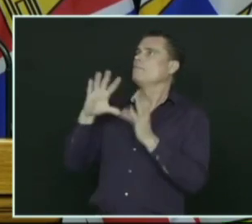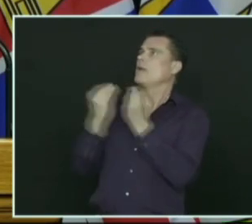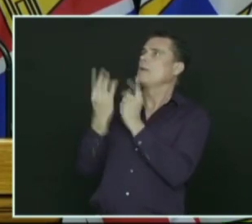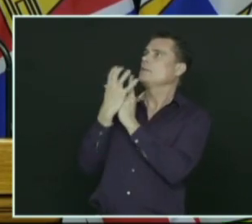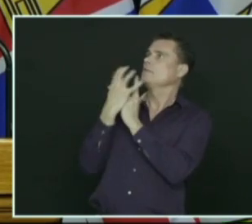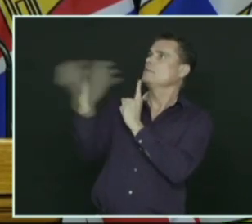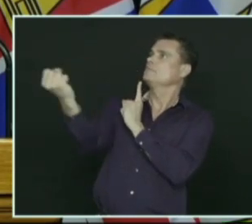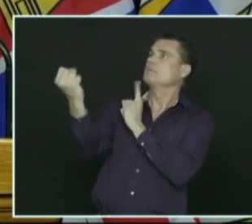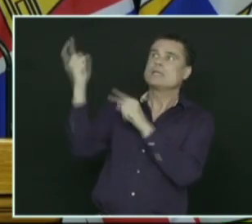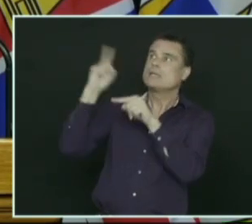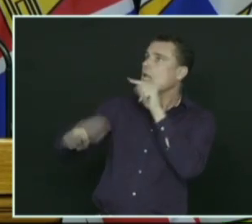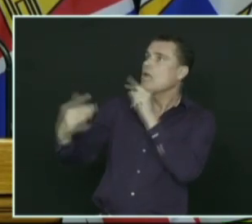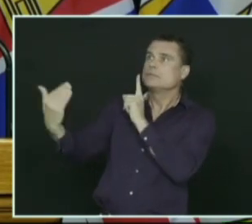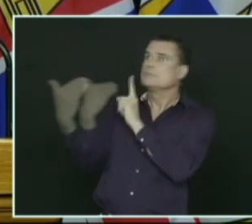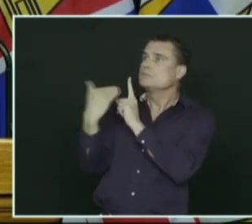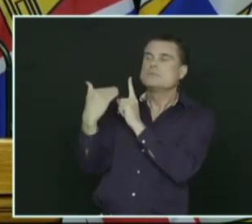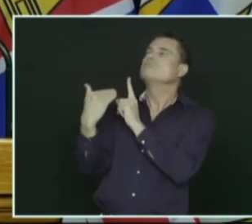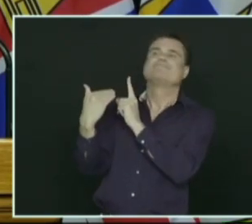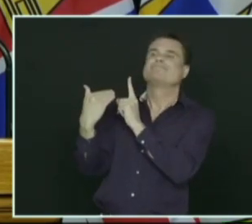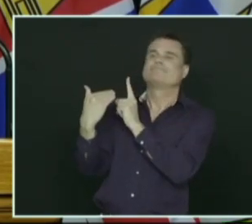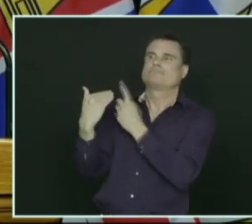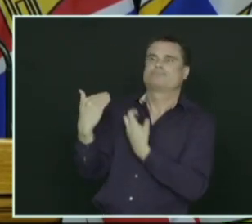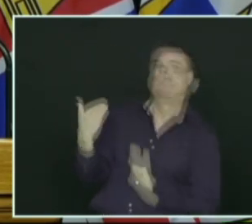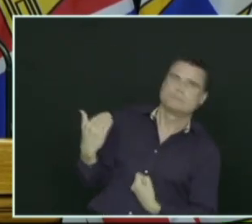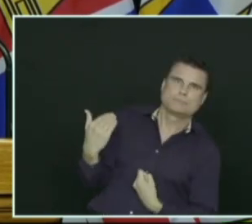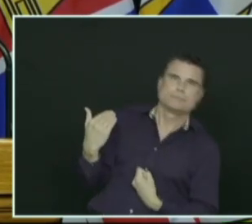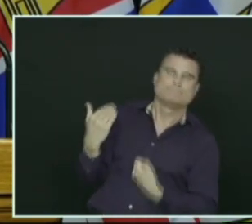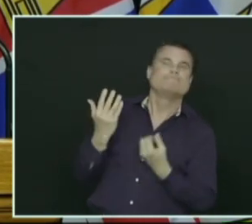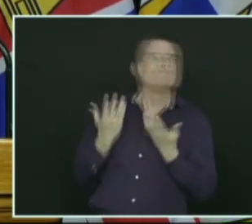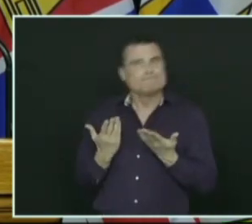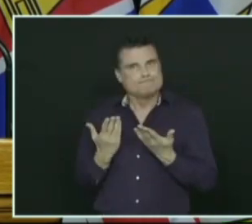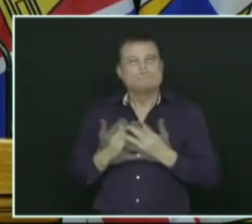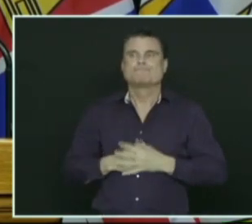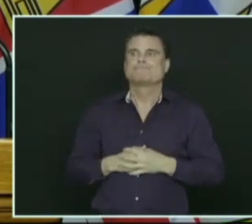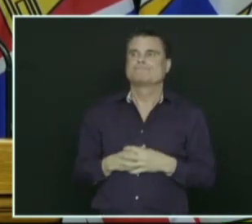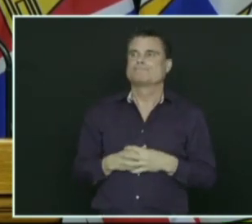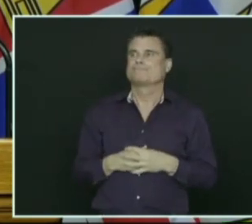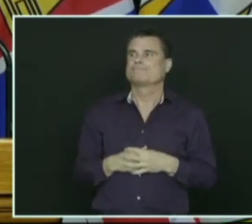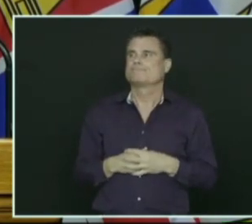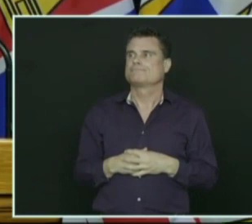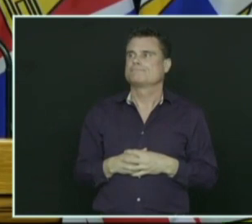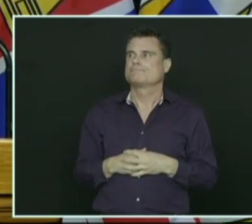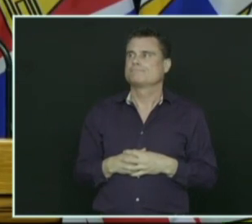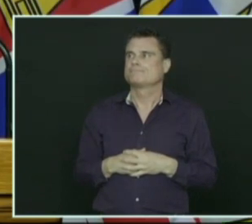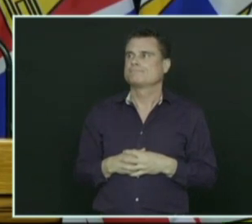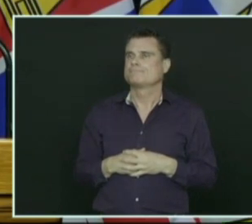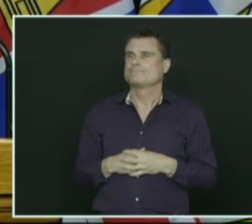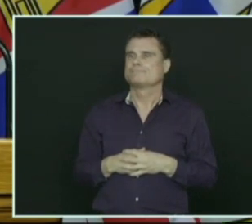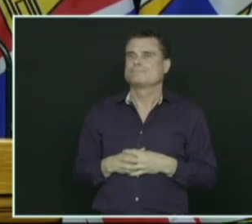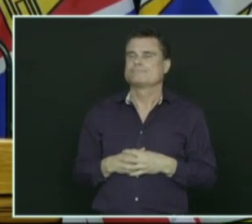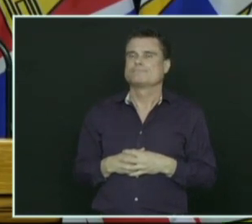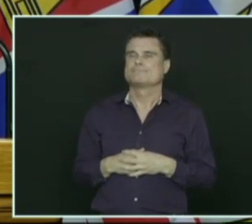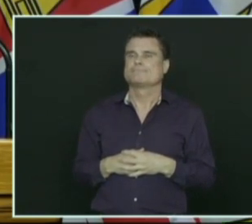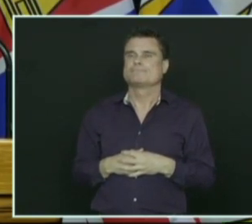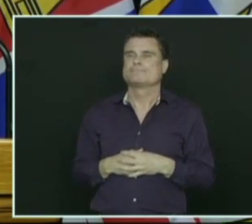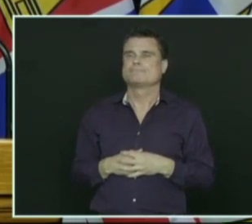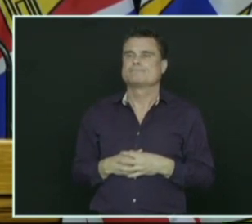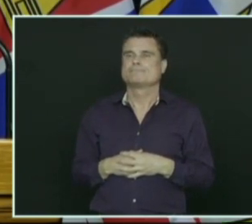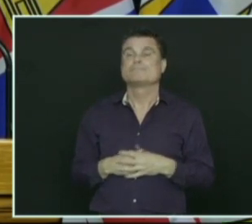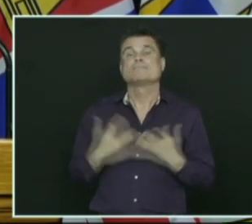as Minister Dix said, you know, there are some people who are trying to make their name for themselves, to do things that they